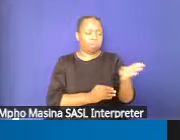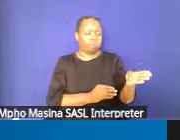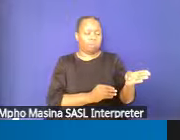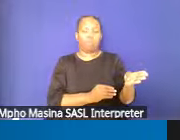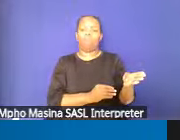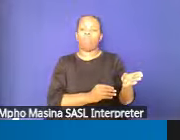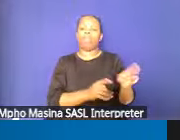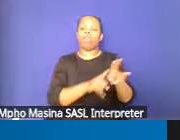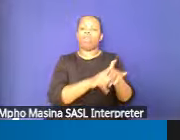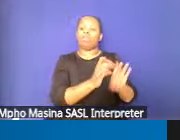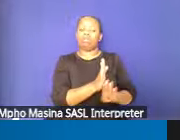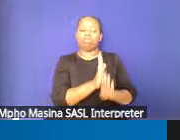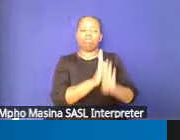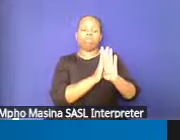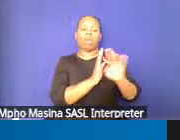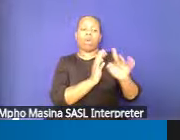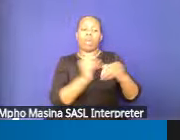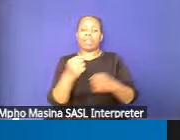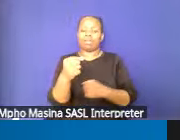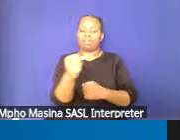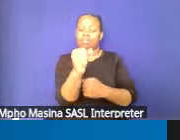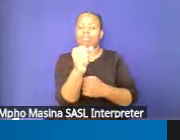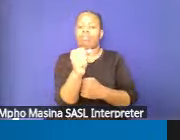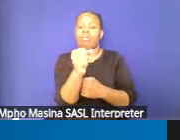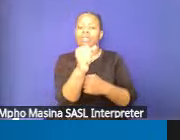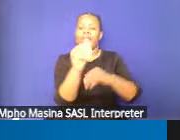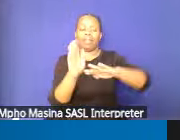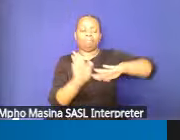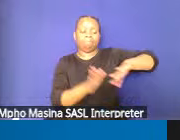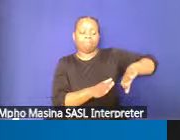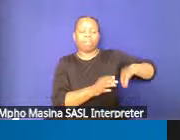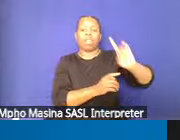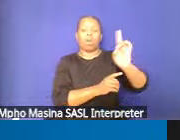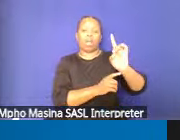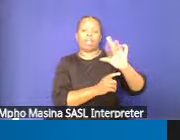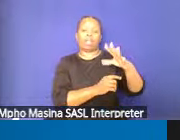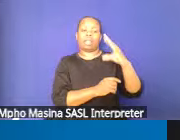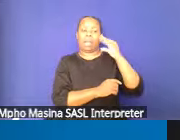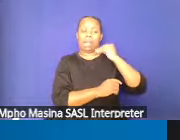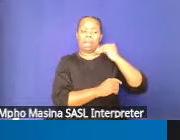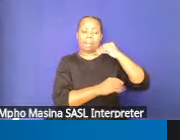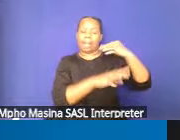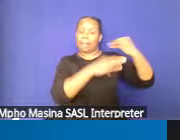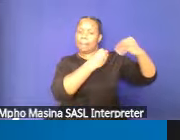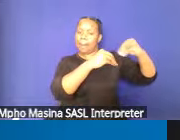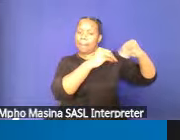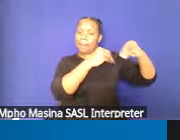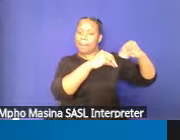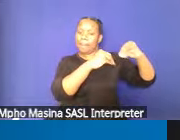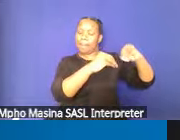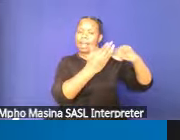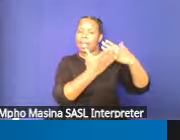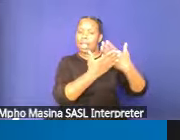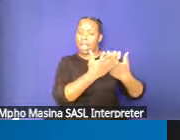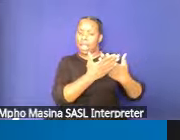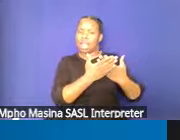developed a strategy such as set aside, where inexperienced businesses can be able to